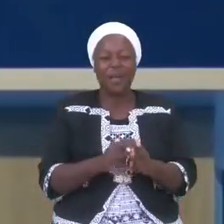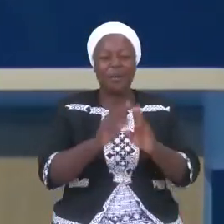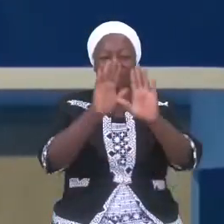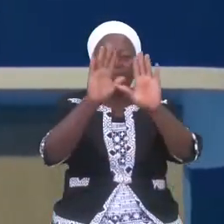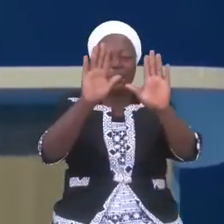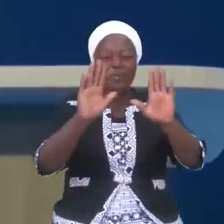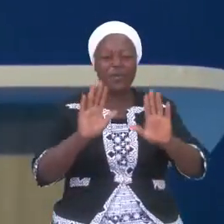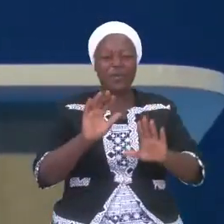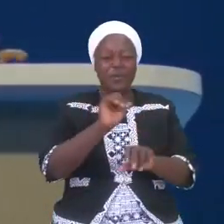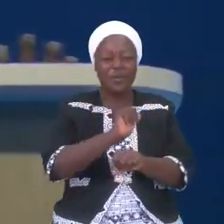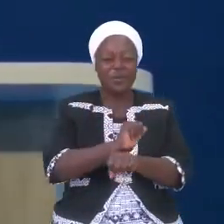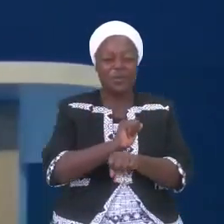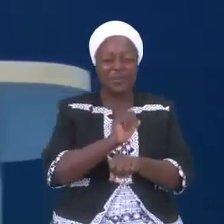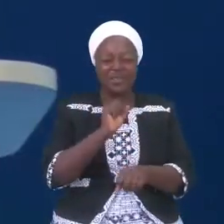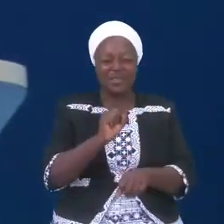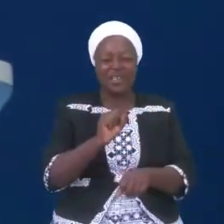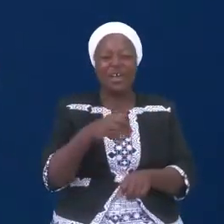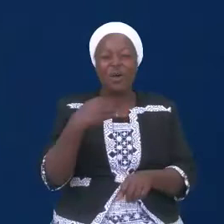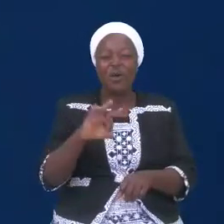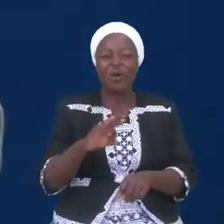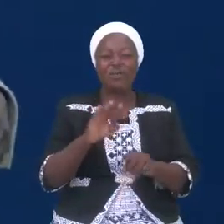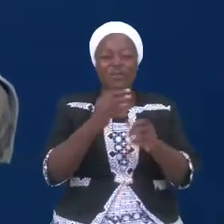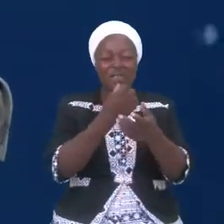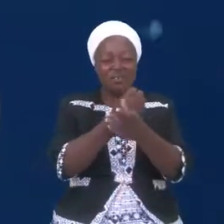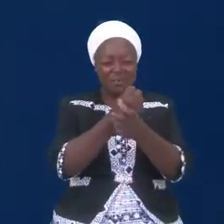Miracles of salvation,